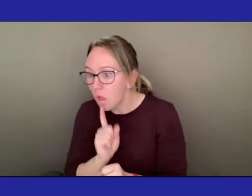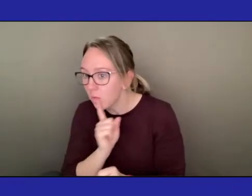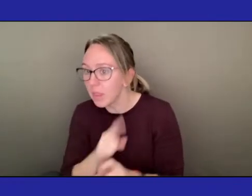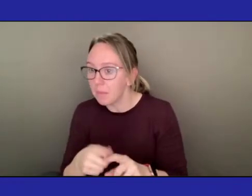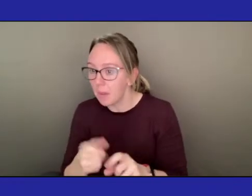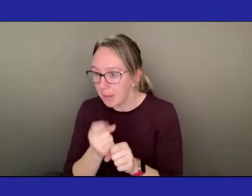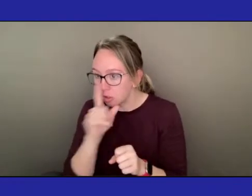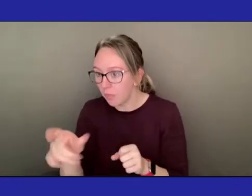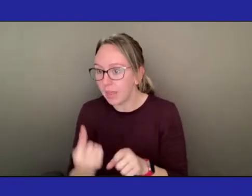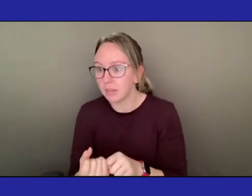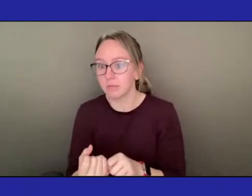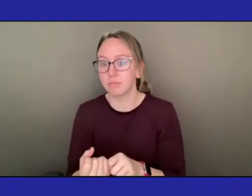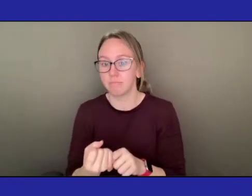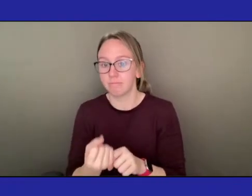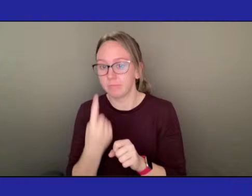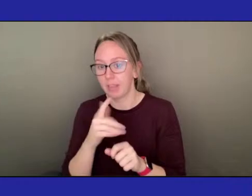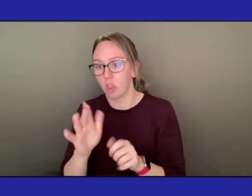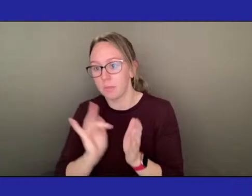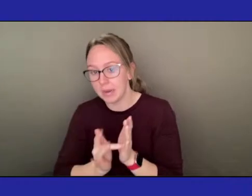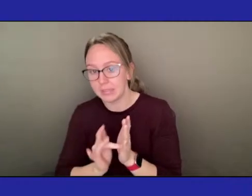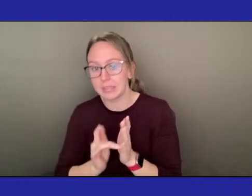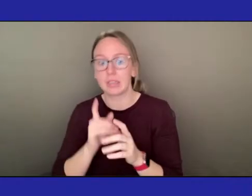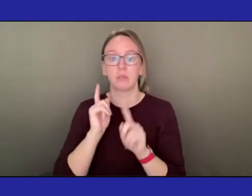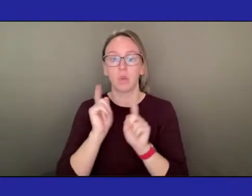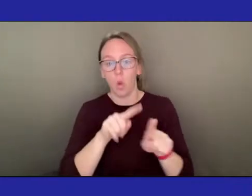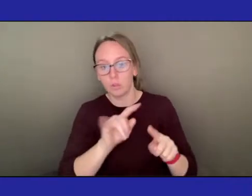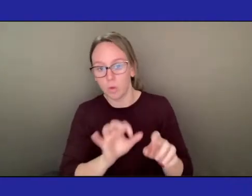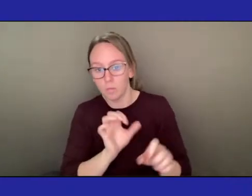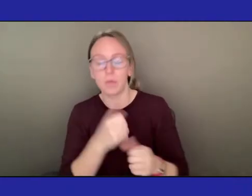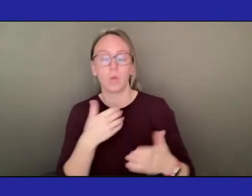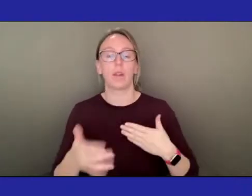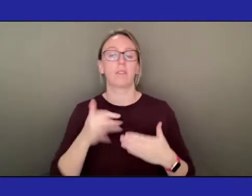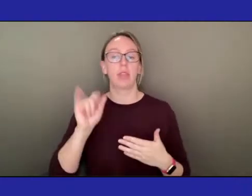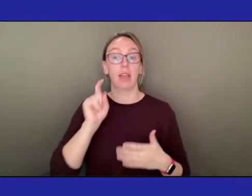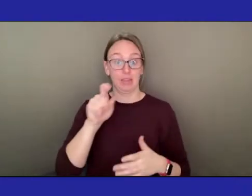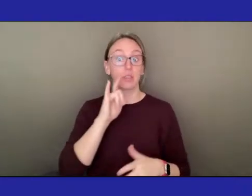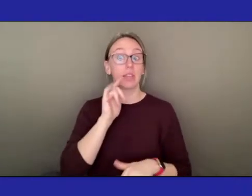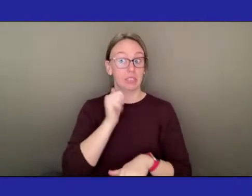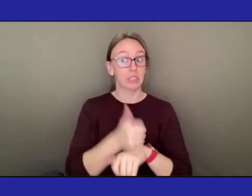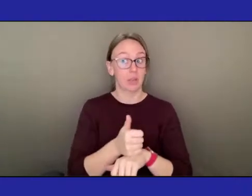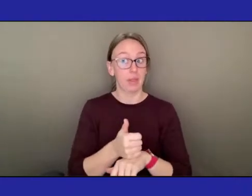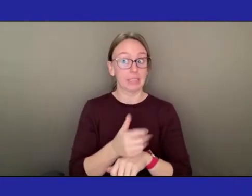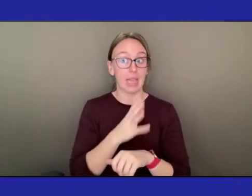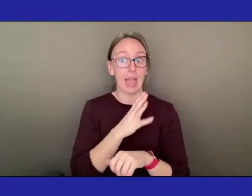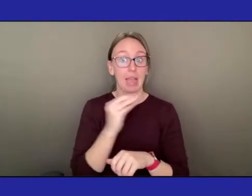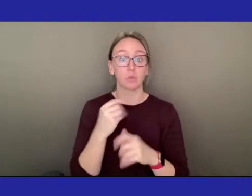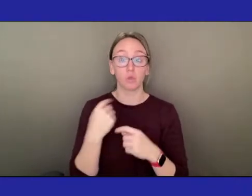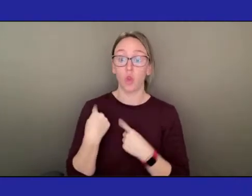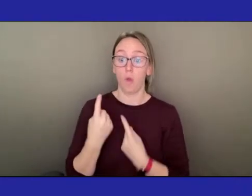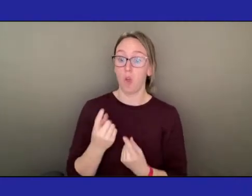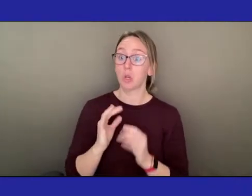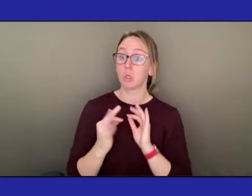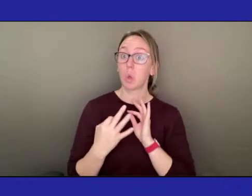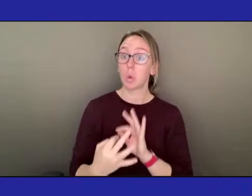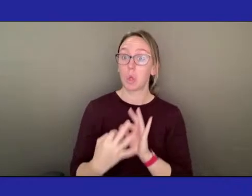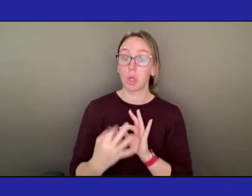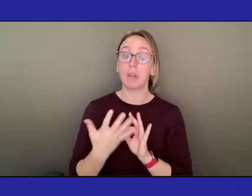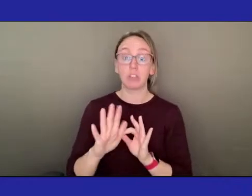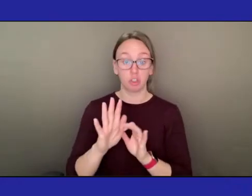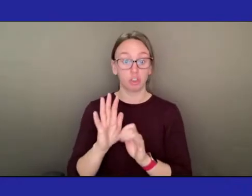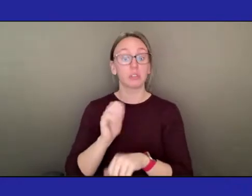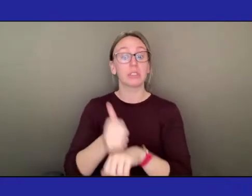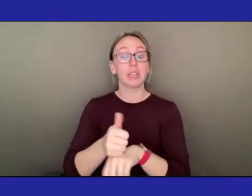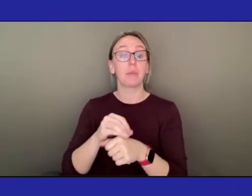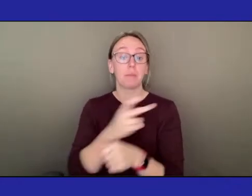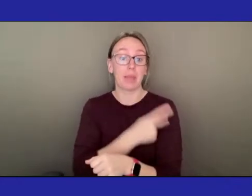eating, drinking, whatever the need is. So it's in place. So far, so good. It has been deployed into patients' homes, and